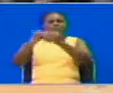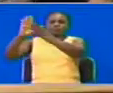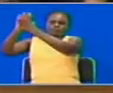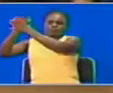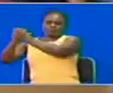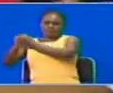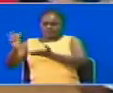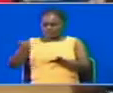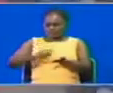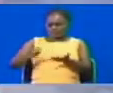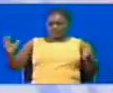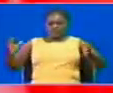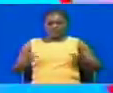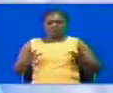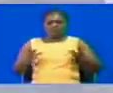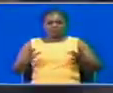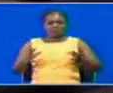Police Secretariat.